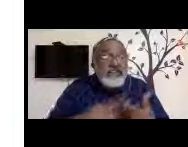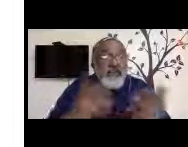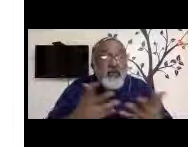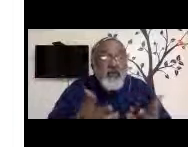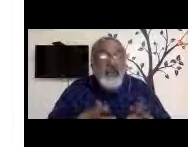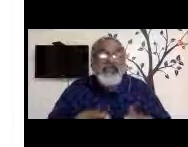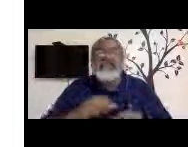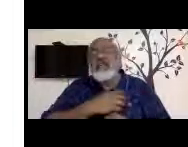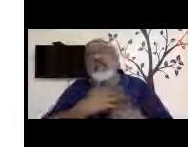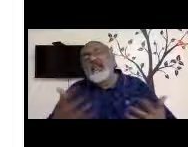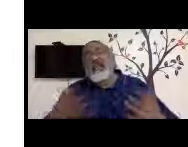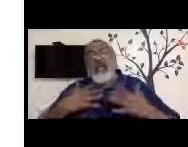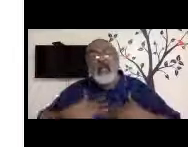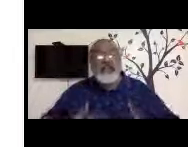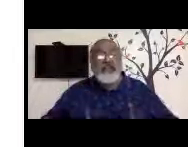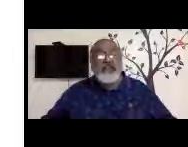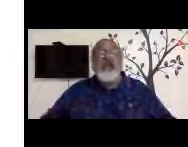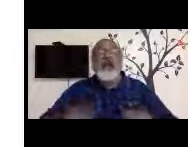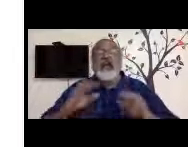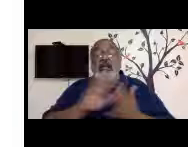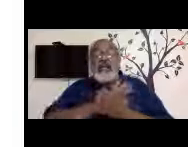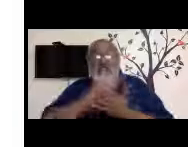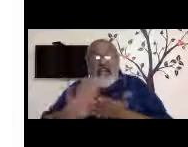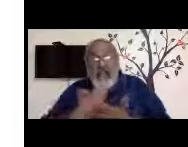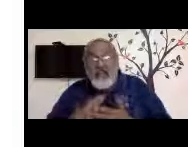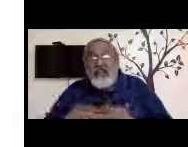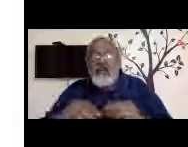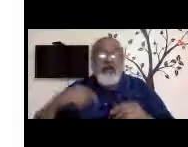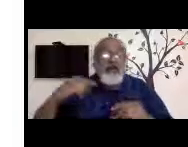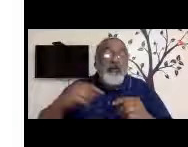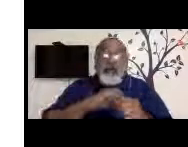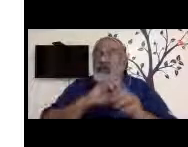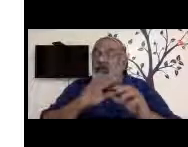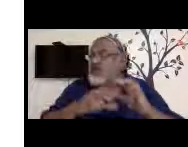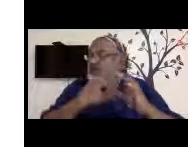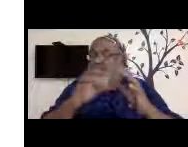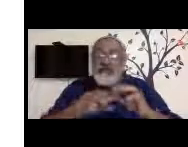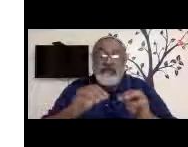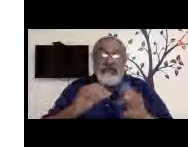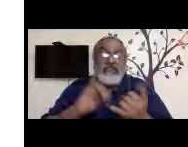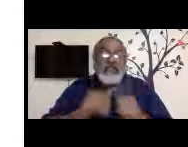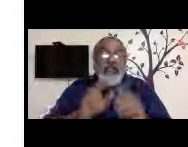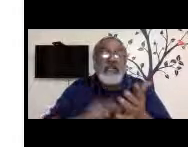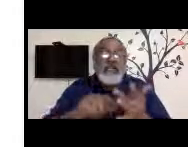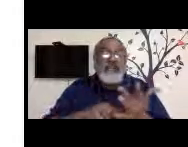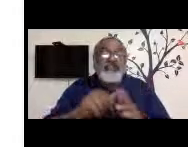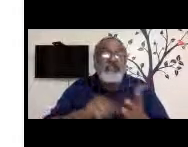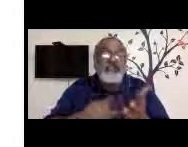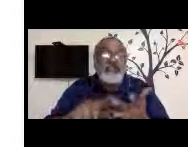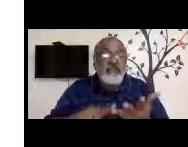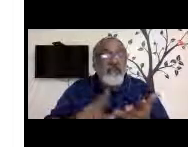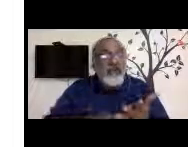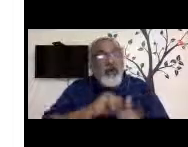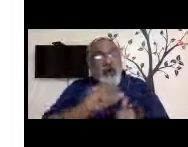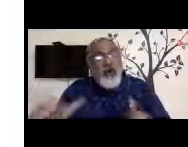sanitation. So while we are talking about disseminating information, information should be made accessible to people with disabilities at the